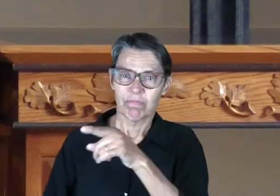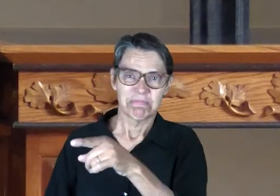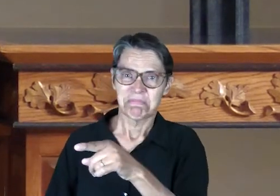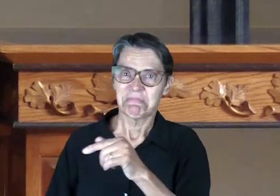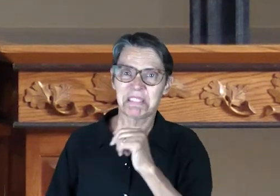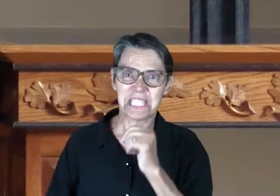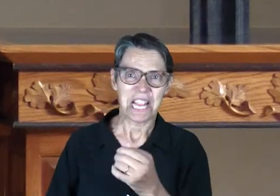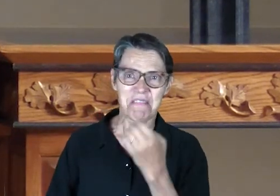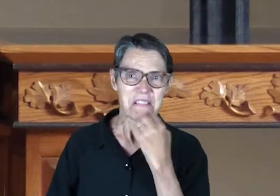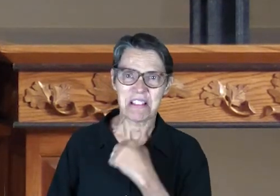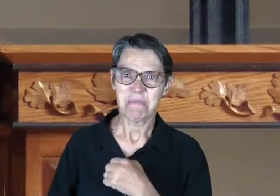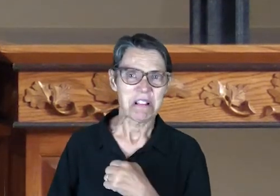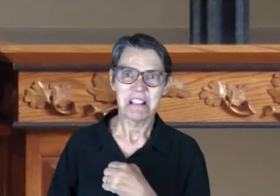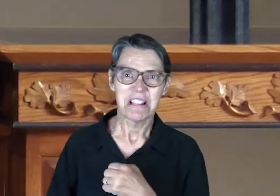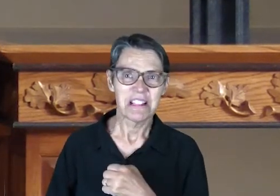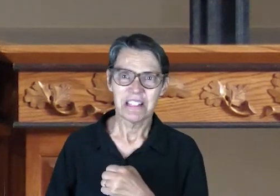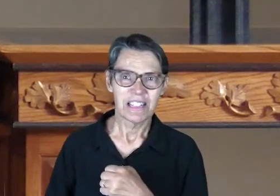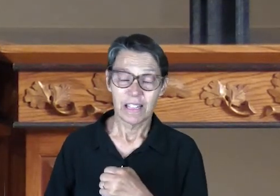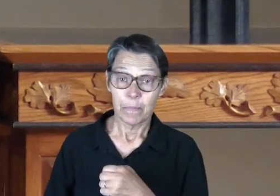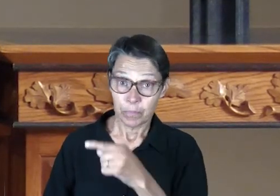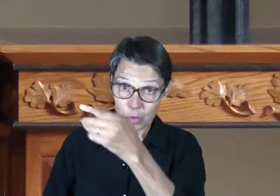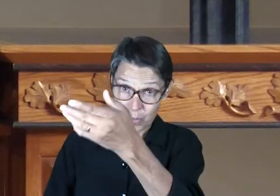as least valuable.